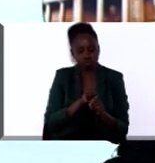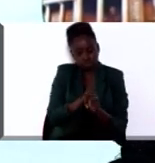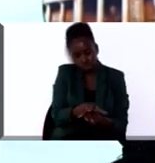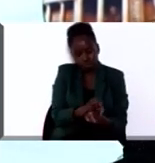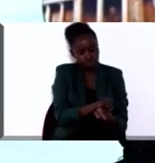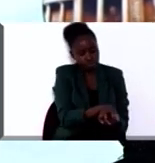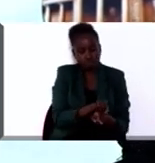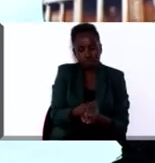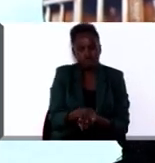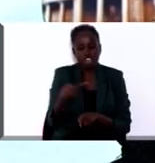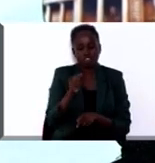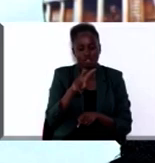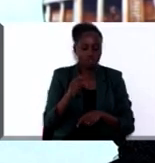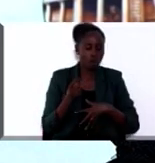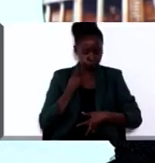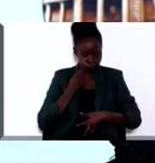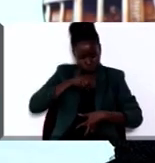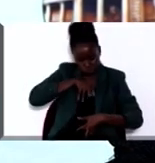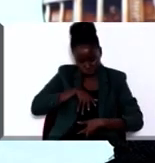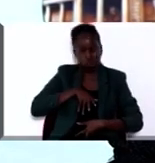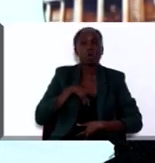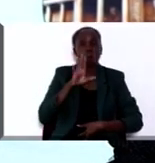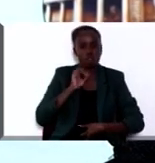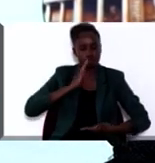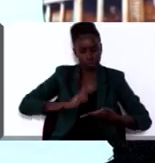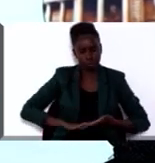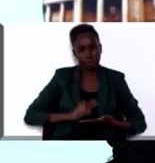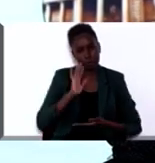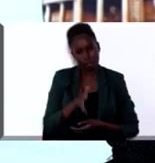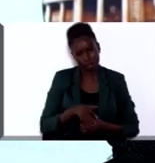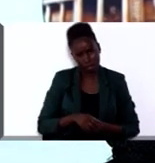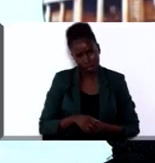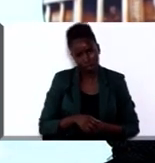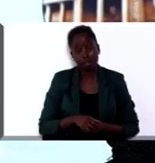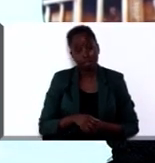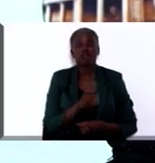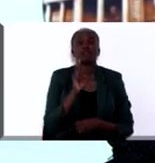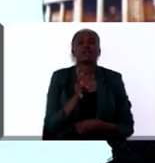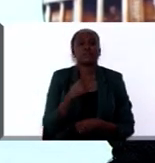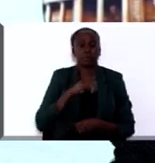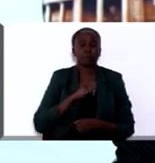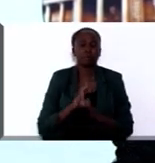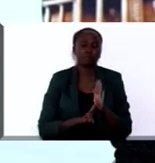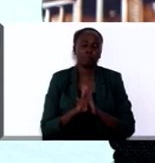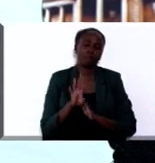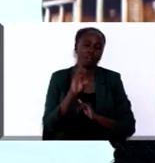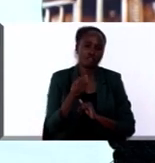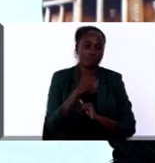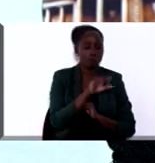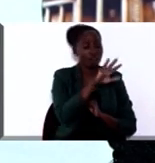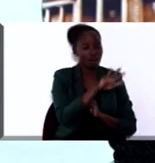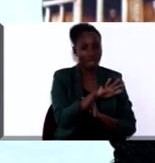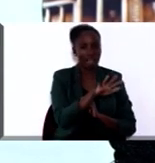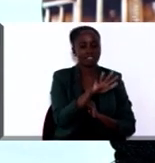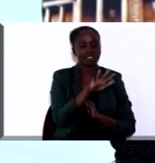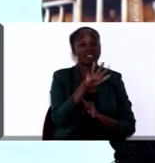HIV and AIDS from mothers to children. We are also making progress on the